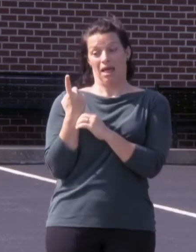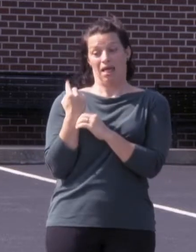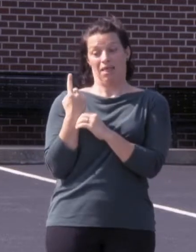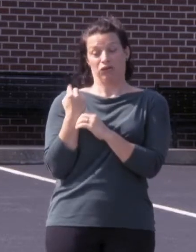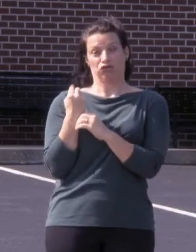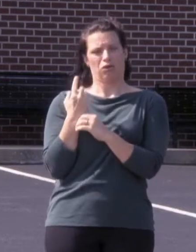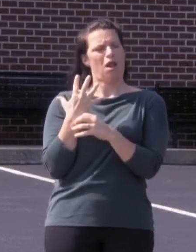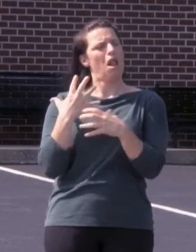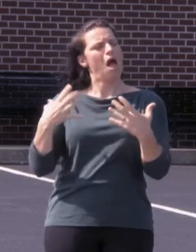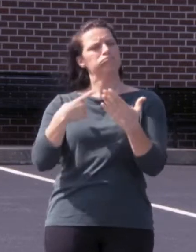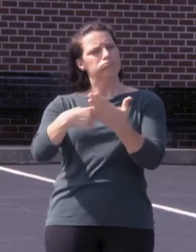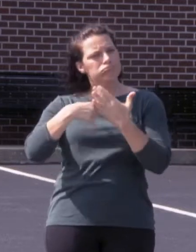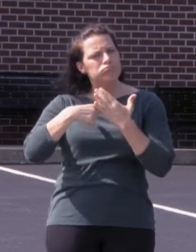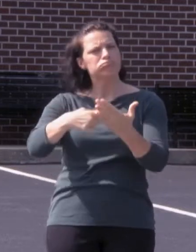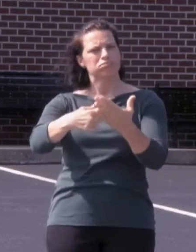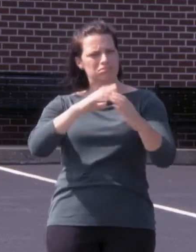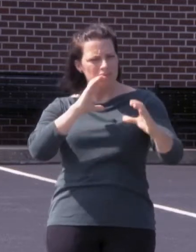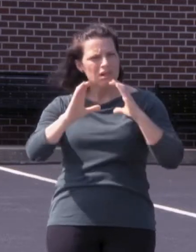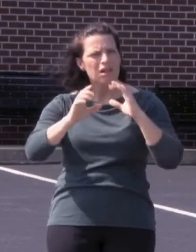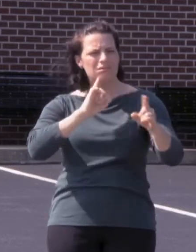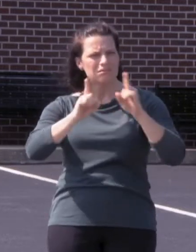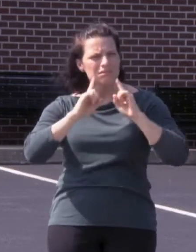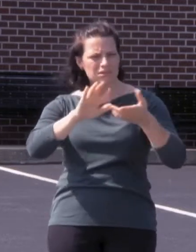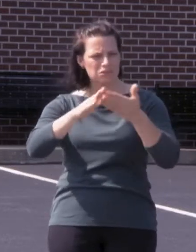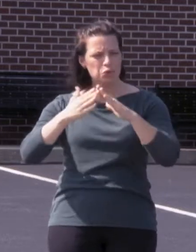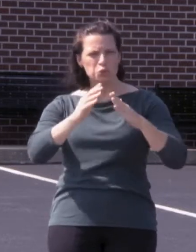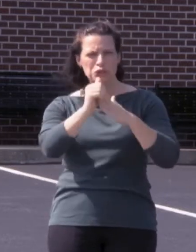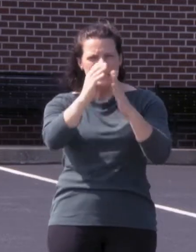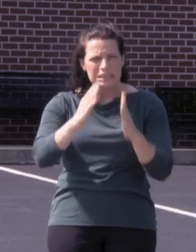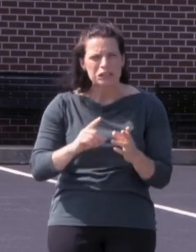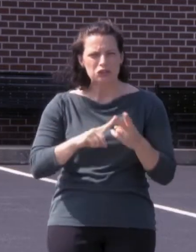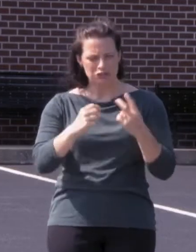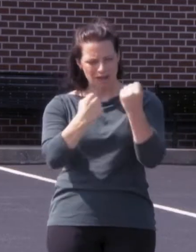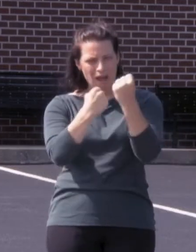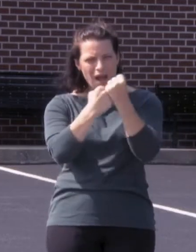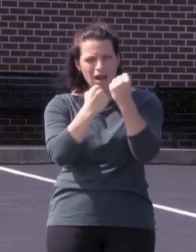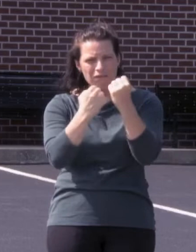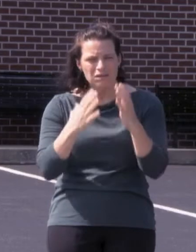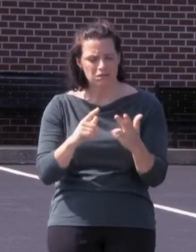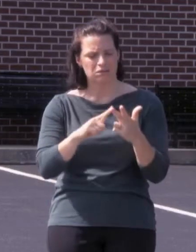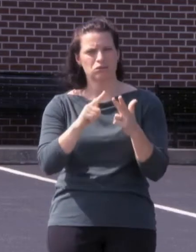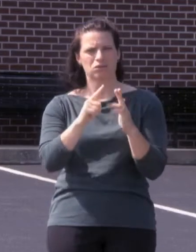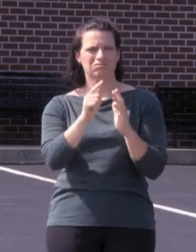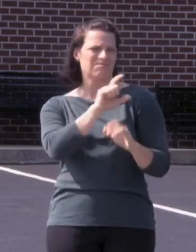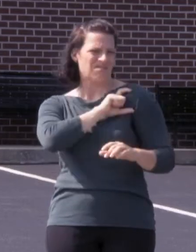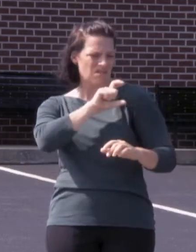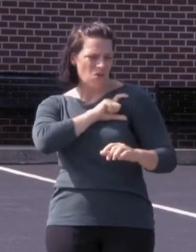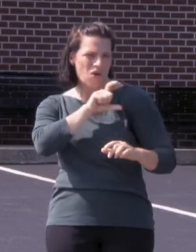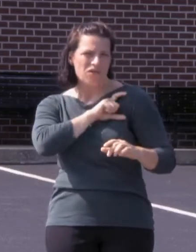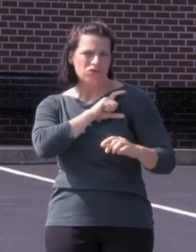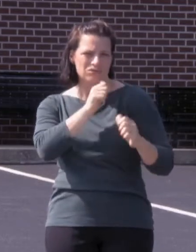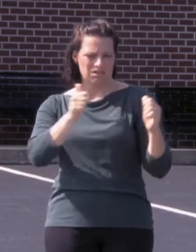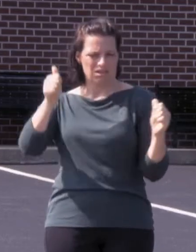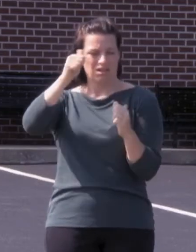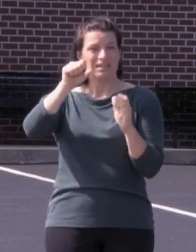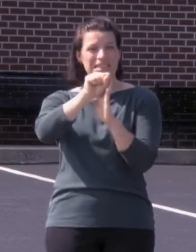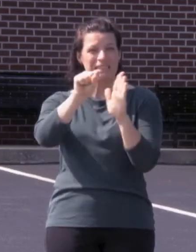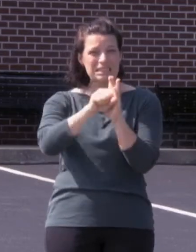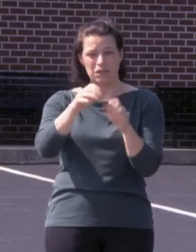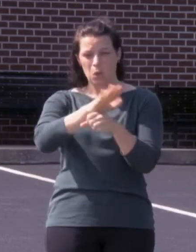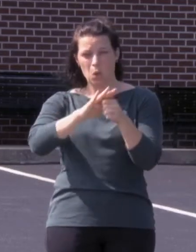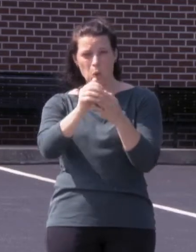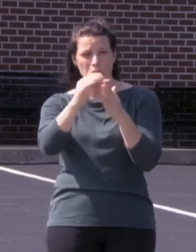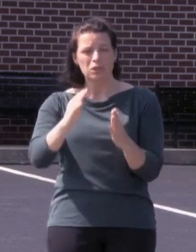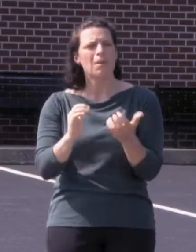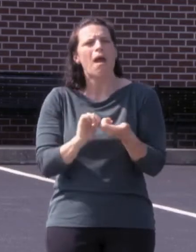lot of conversations with a lot of community leaders, advocates, law enforcement officials, and state and local leaders